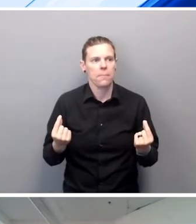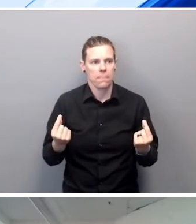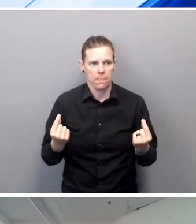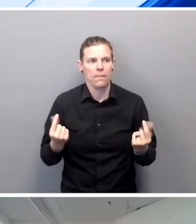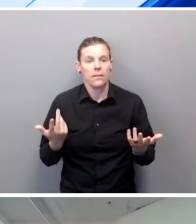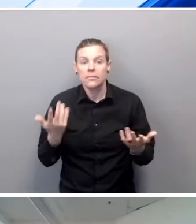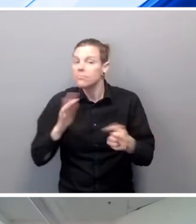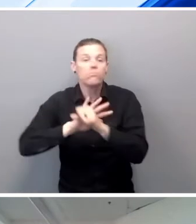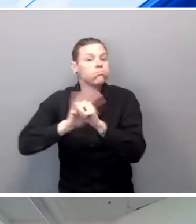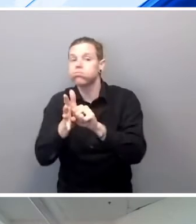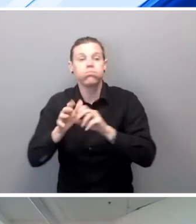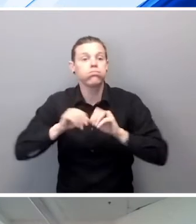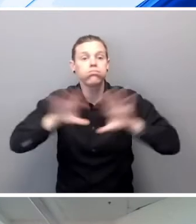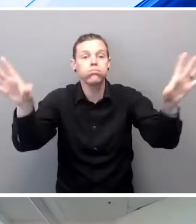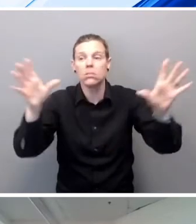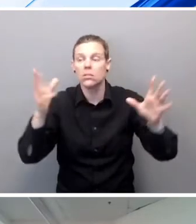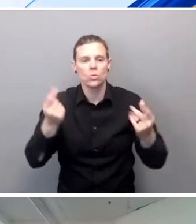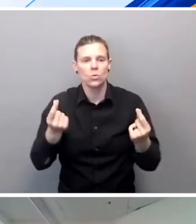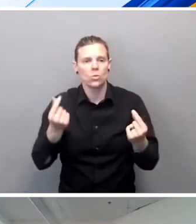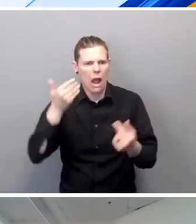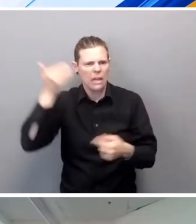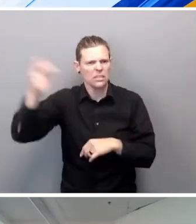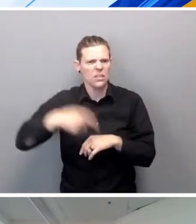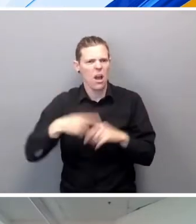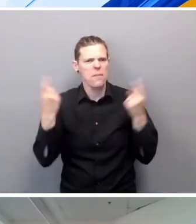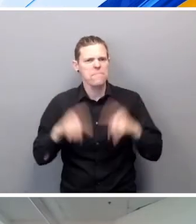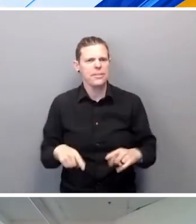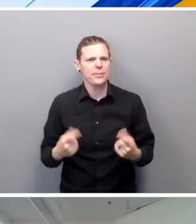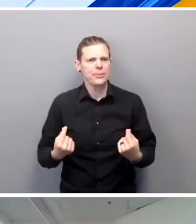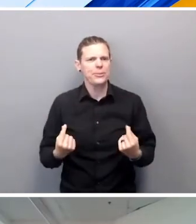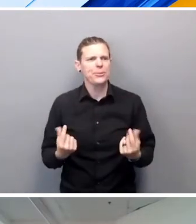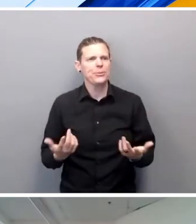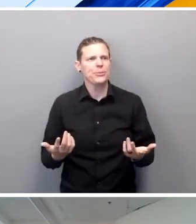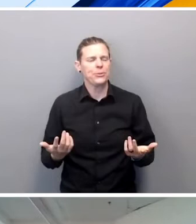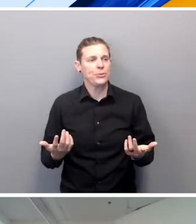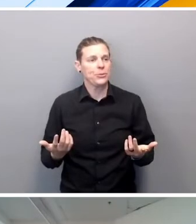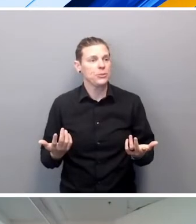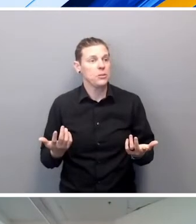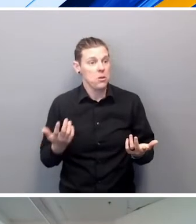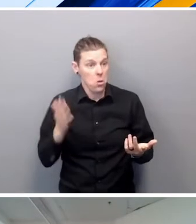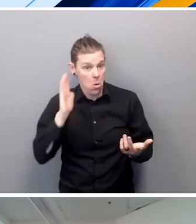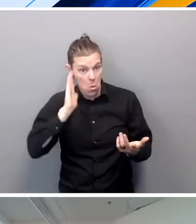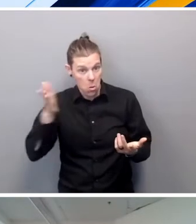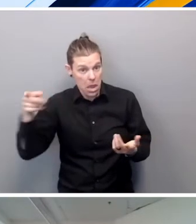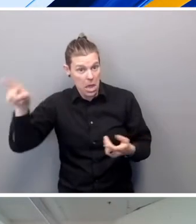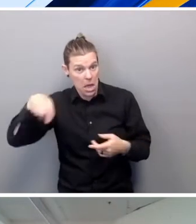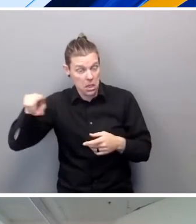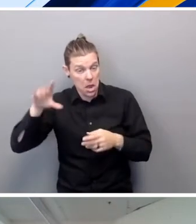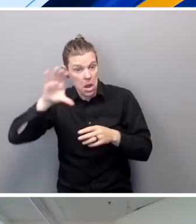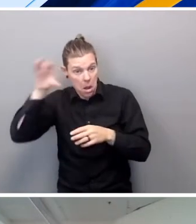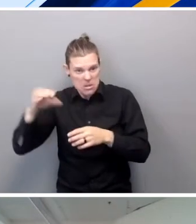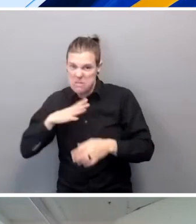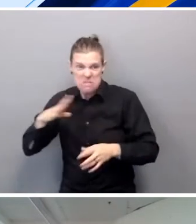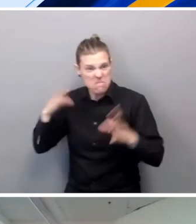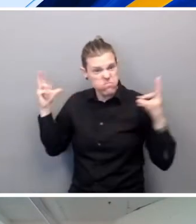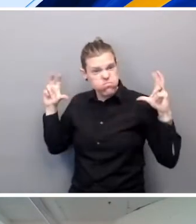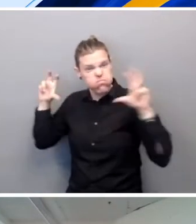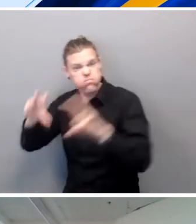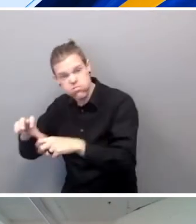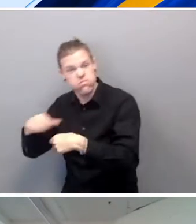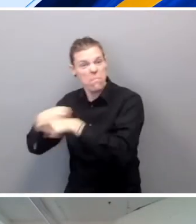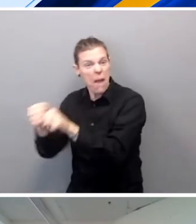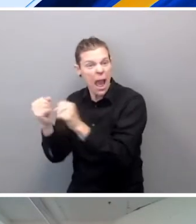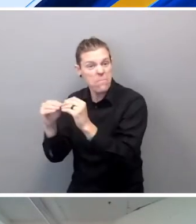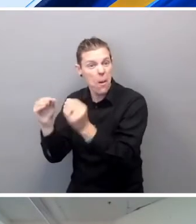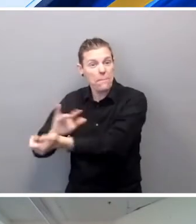willingness to make an investment to produce really anything. And so